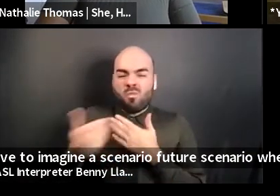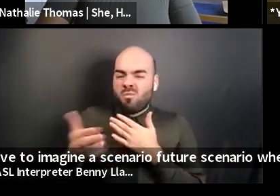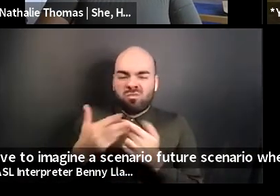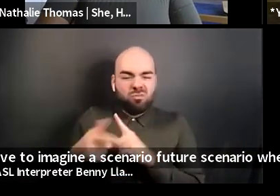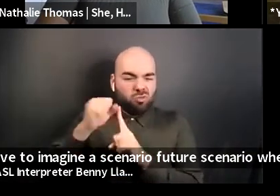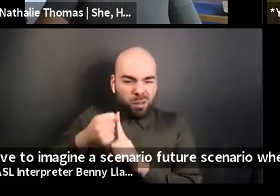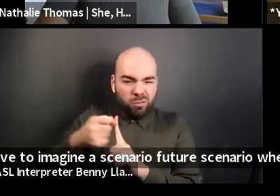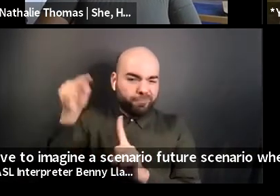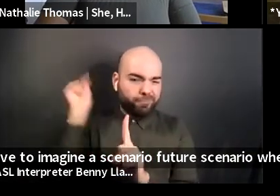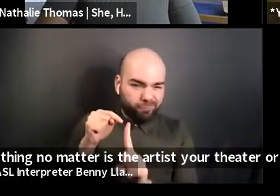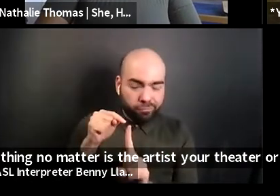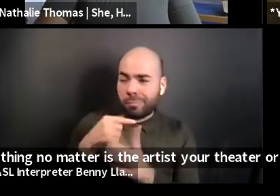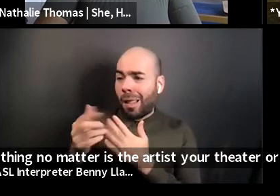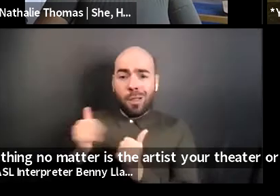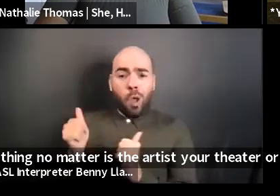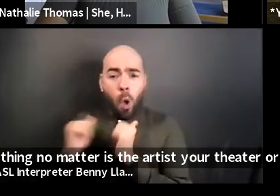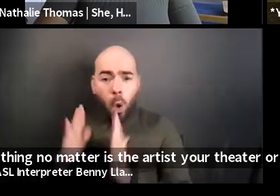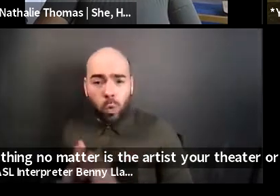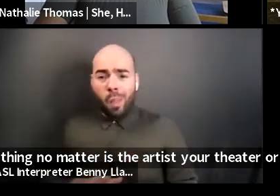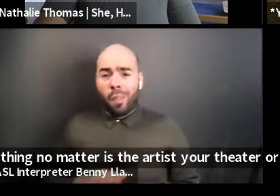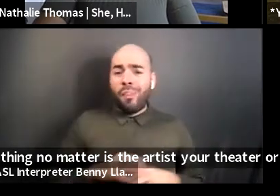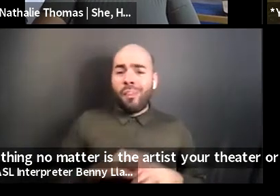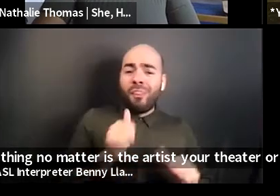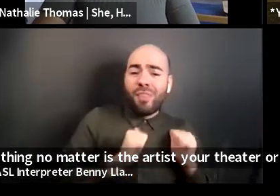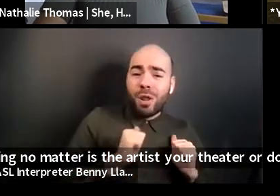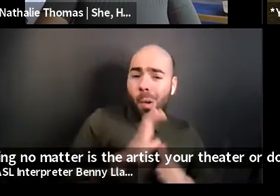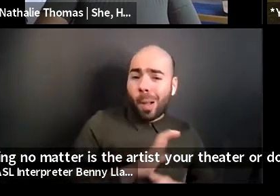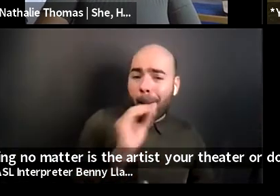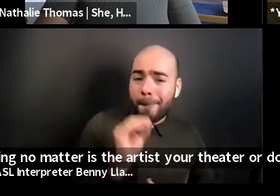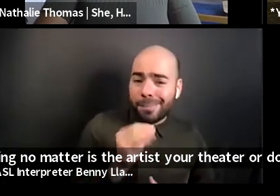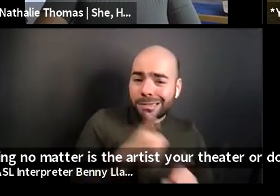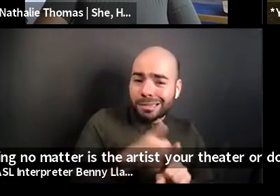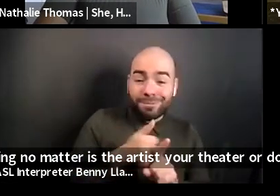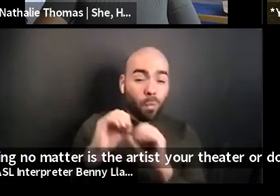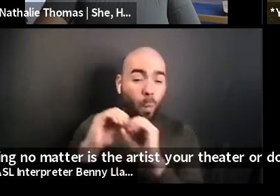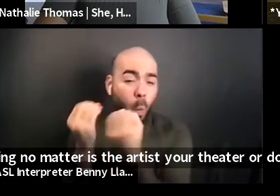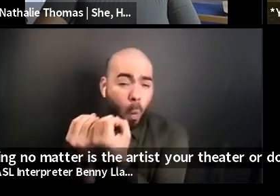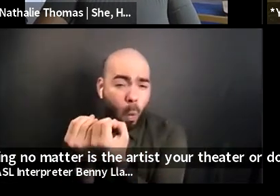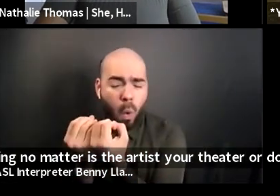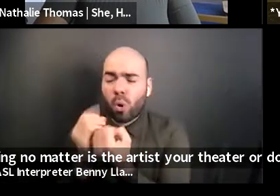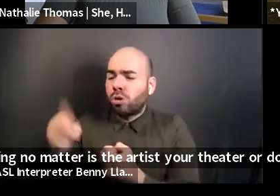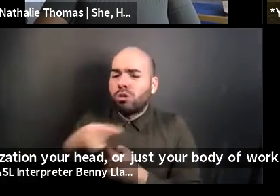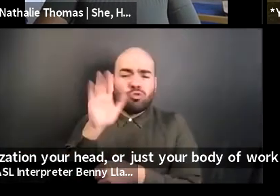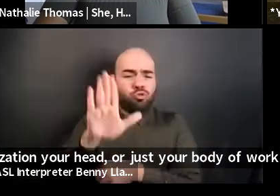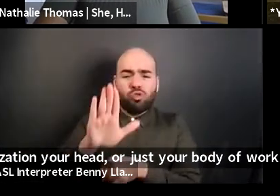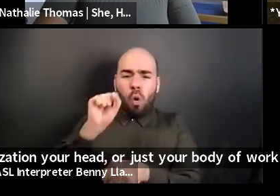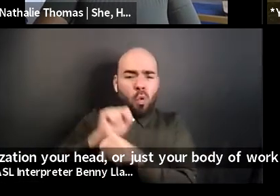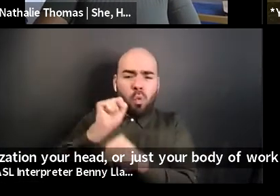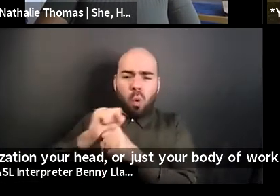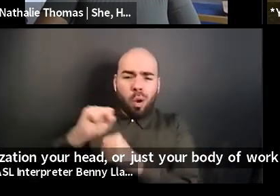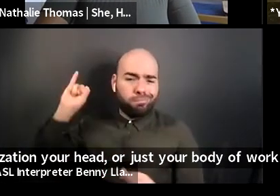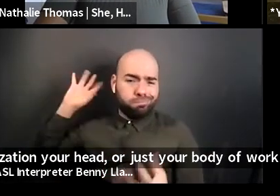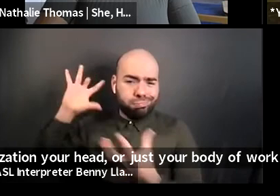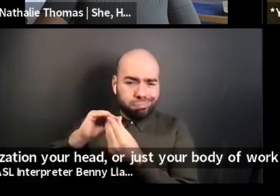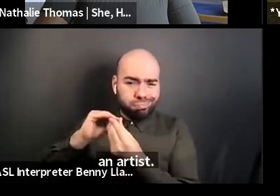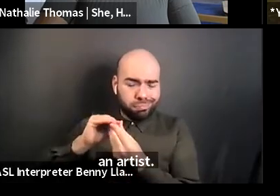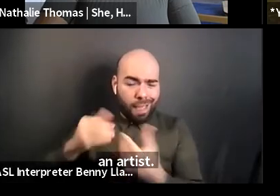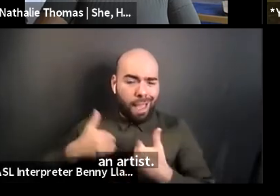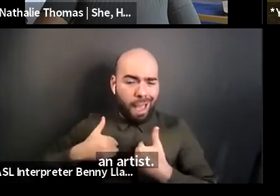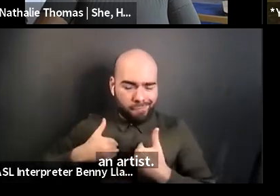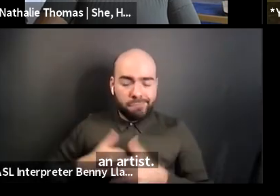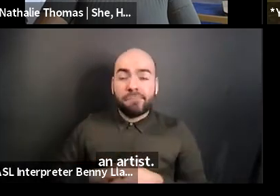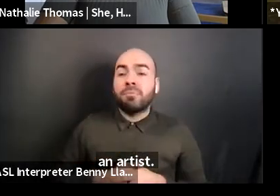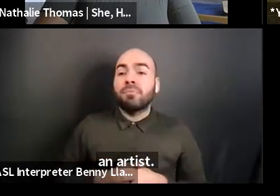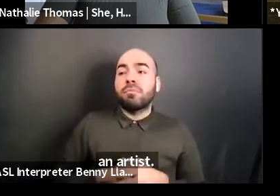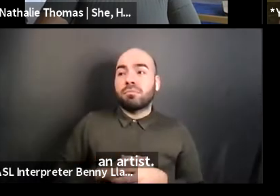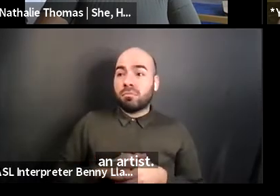or theater or this organization you're heading, or just your body of work as an artist, will